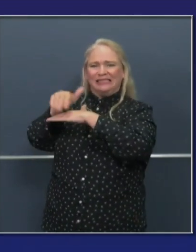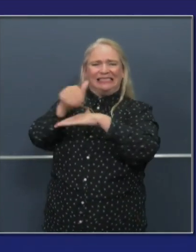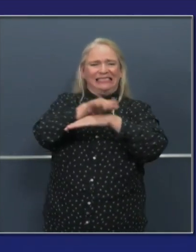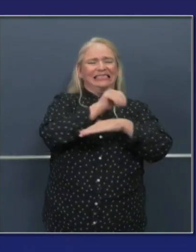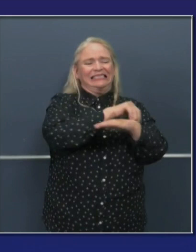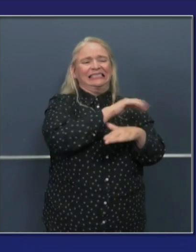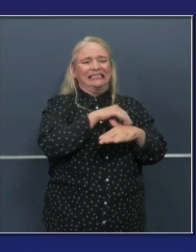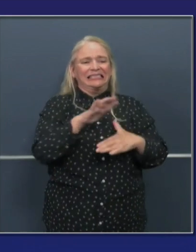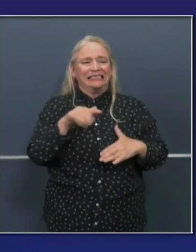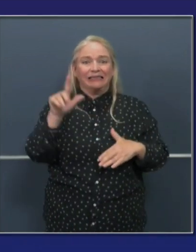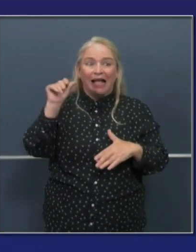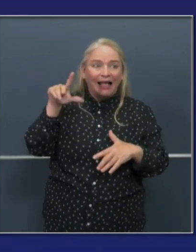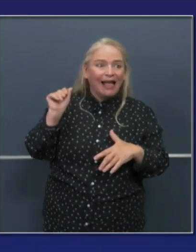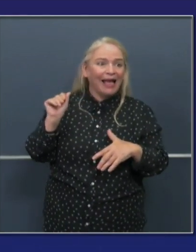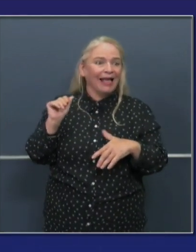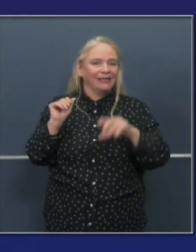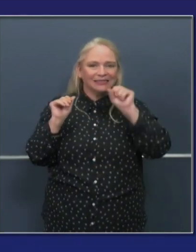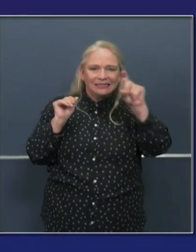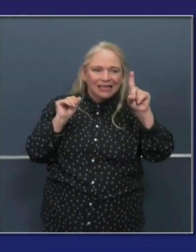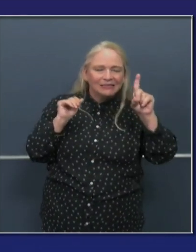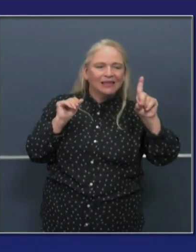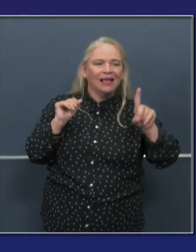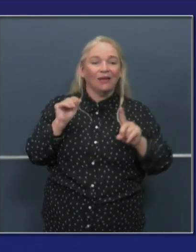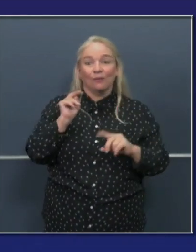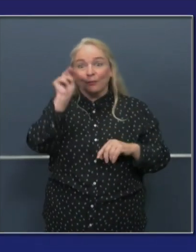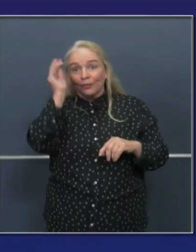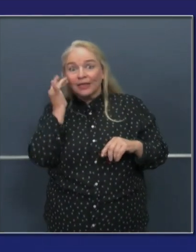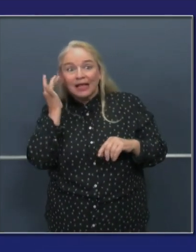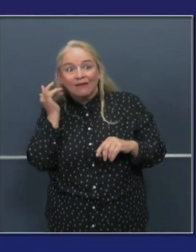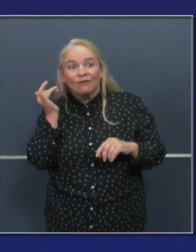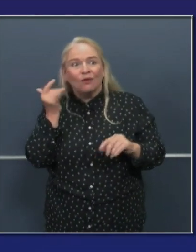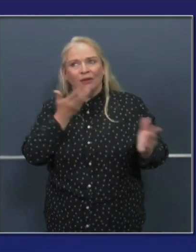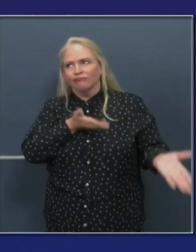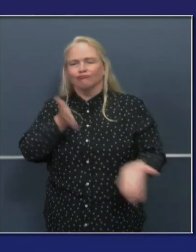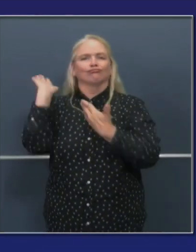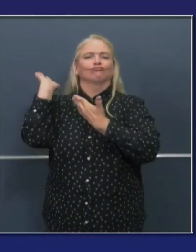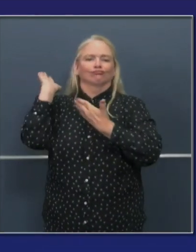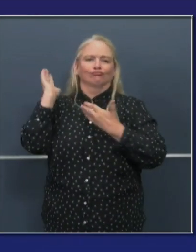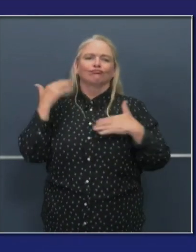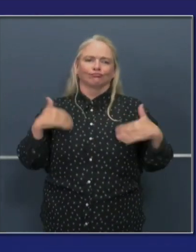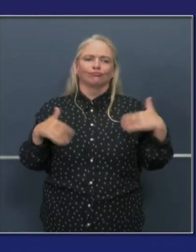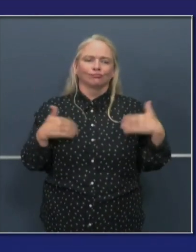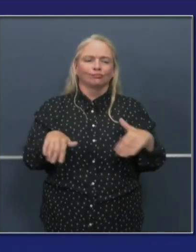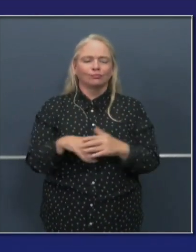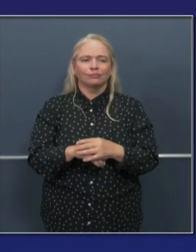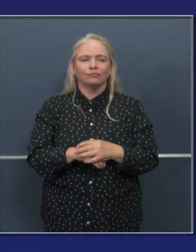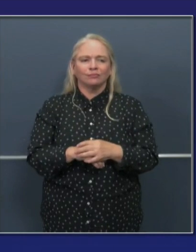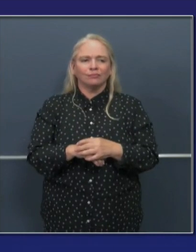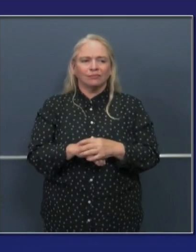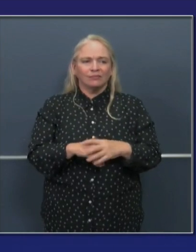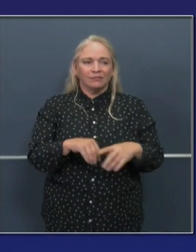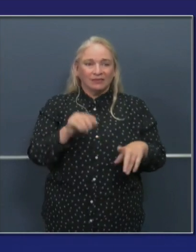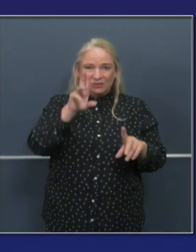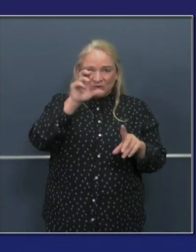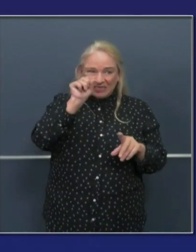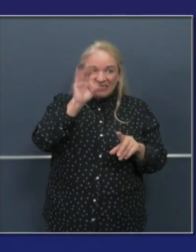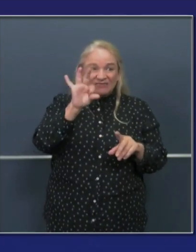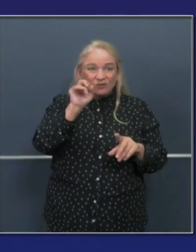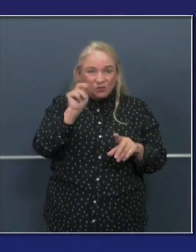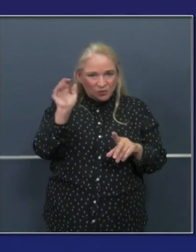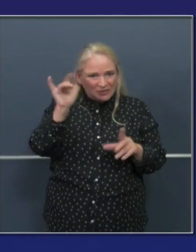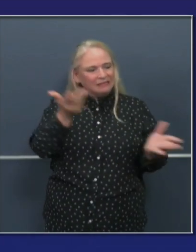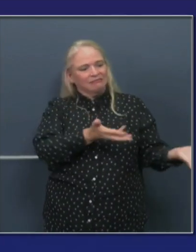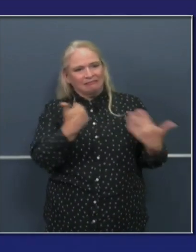County, including here in Northern California, where a few of the patients went up to UCSF in San Francisco and